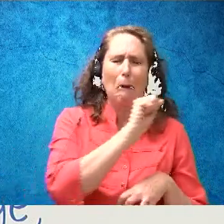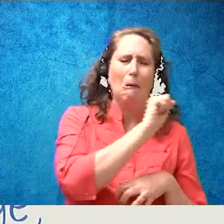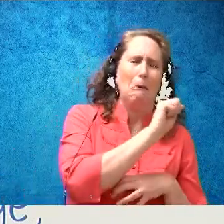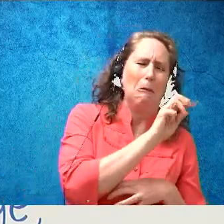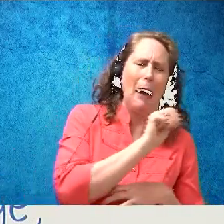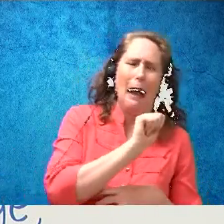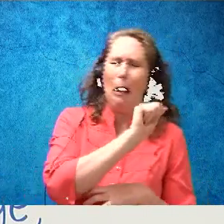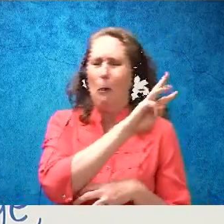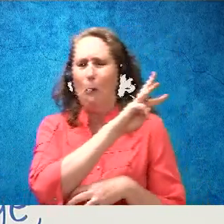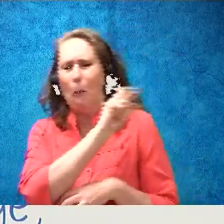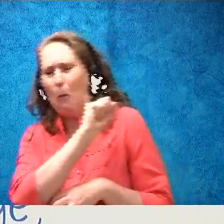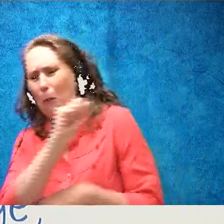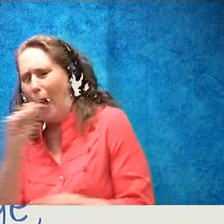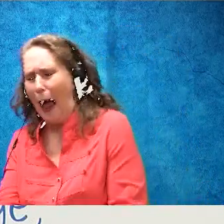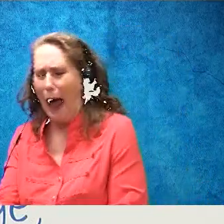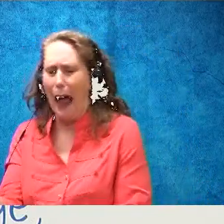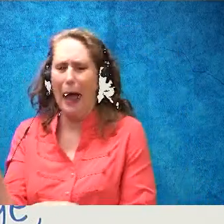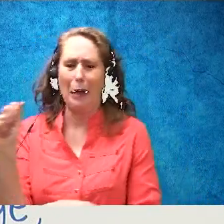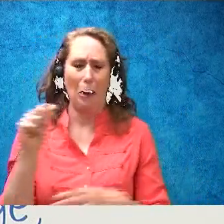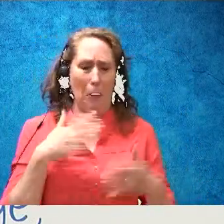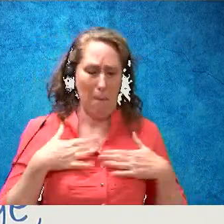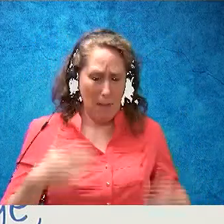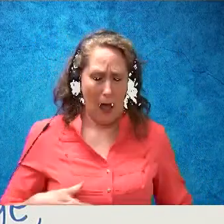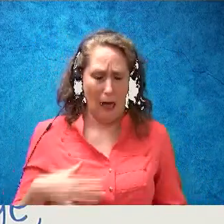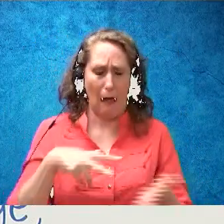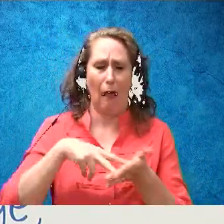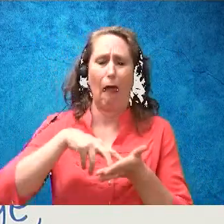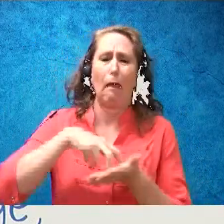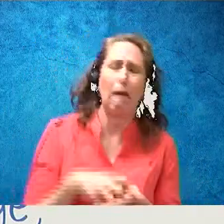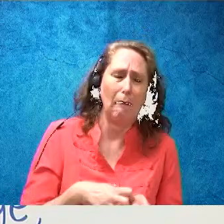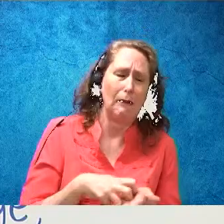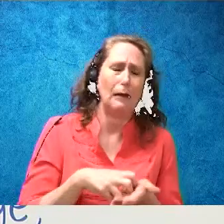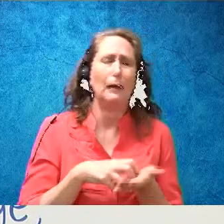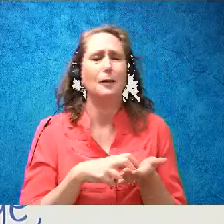Wah! She went boneless.